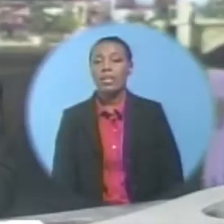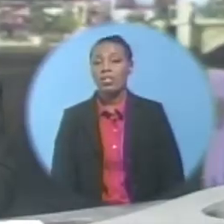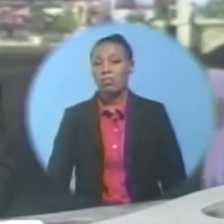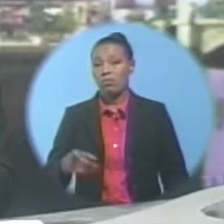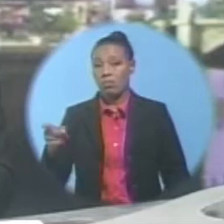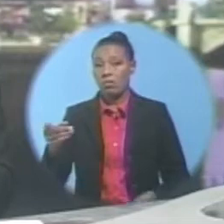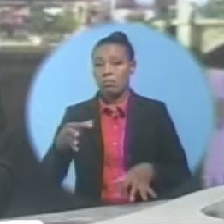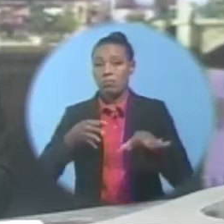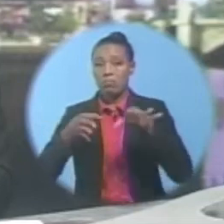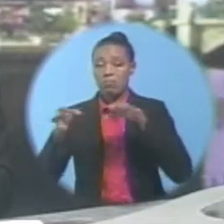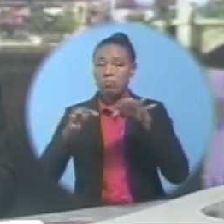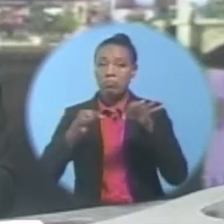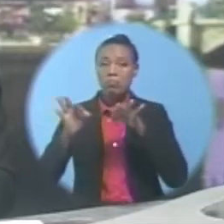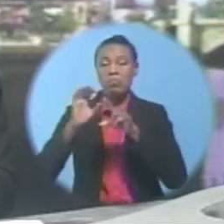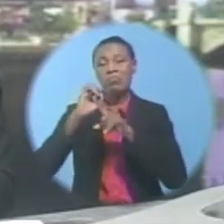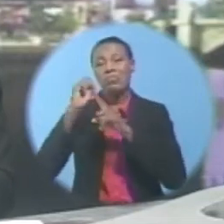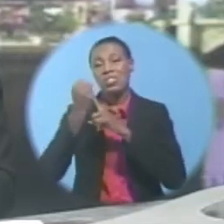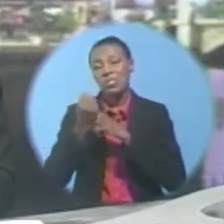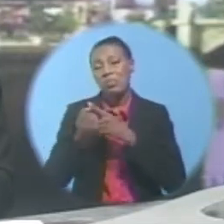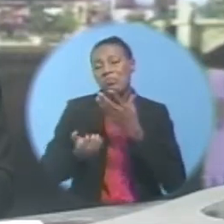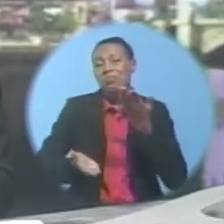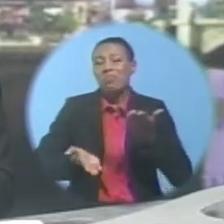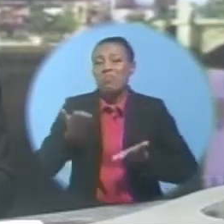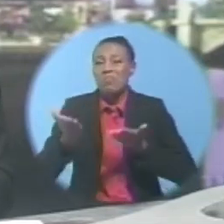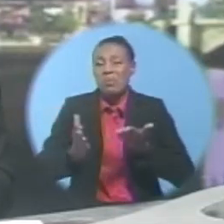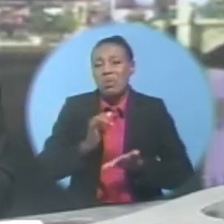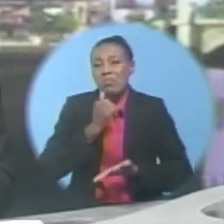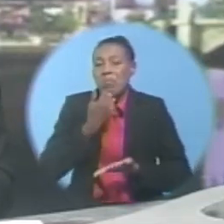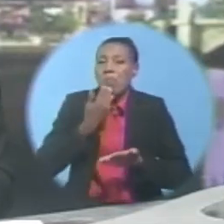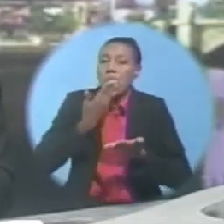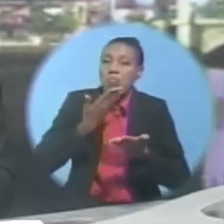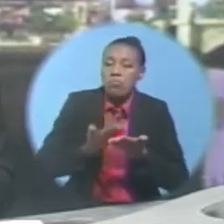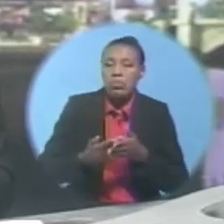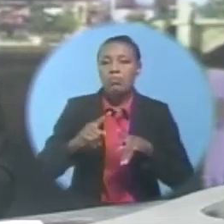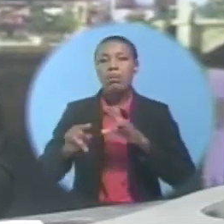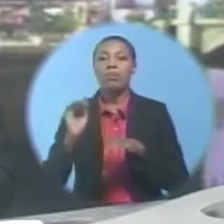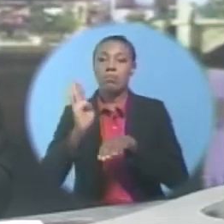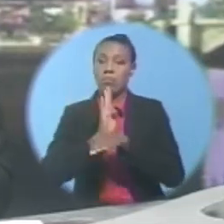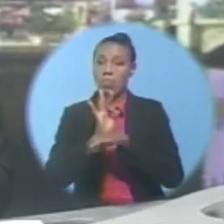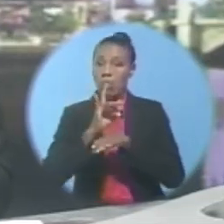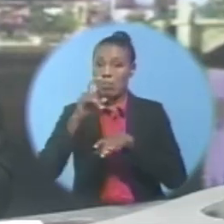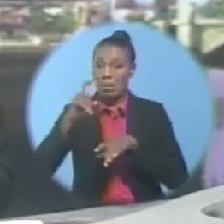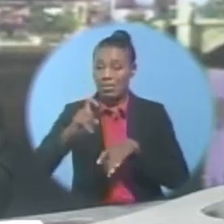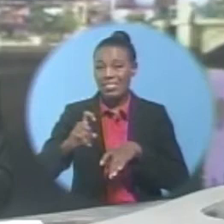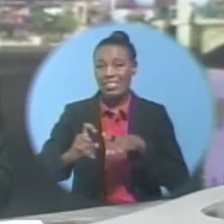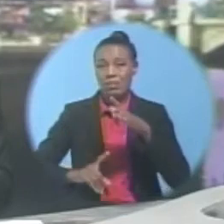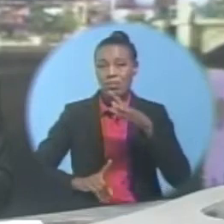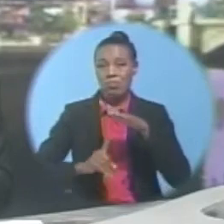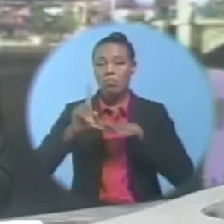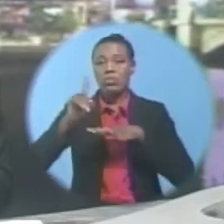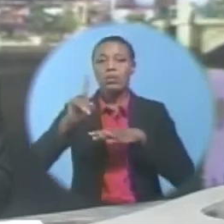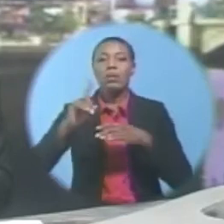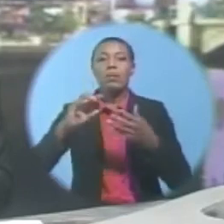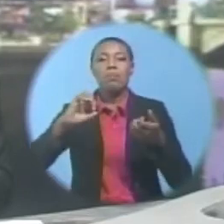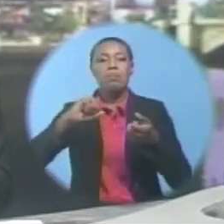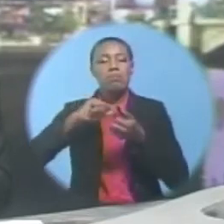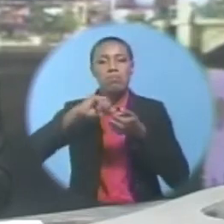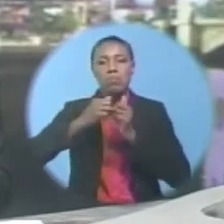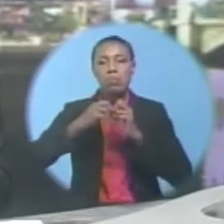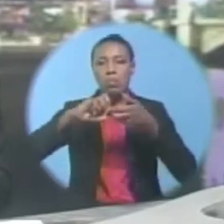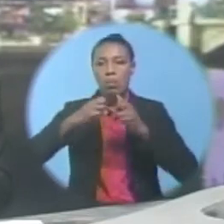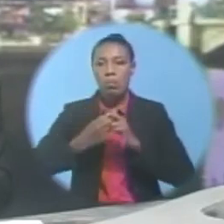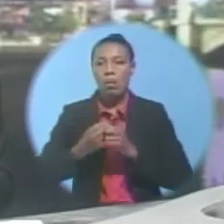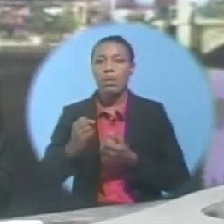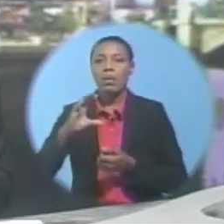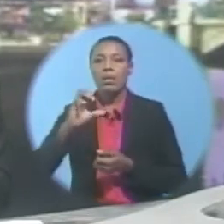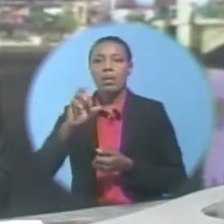Ms. Wells has described the situation as less than ideal and says Barbados has raised the issue with the CARICOM